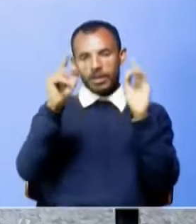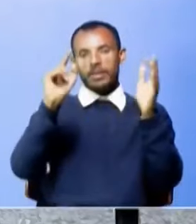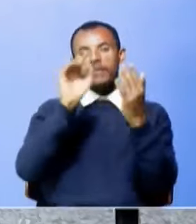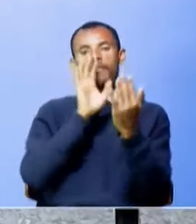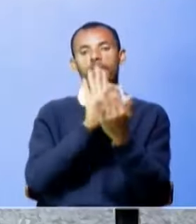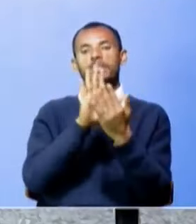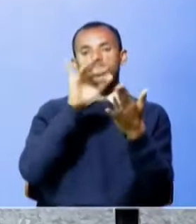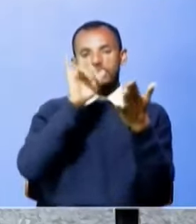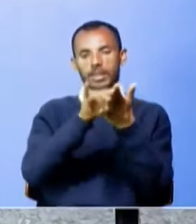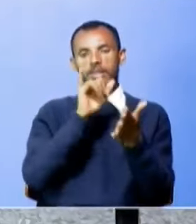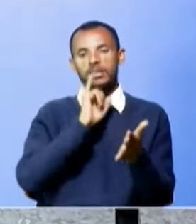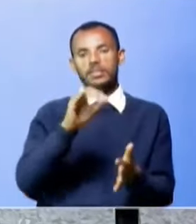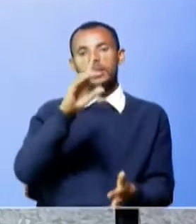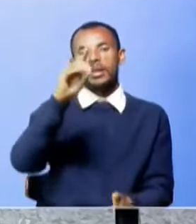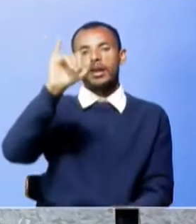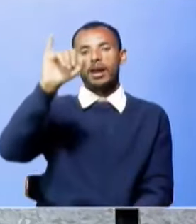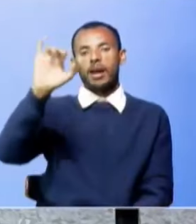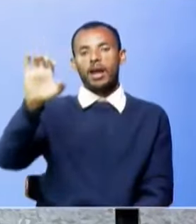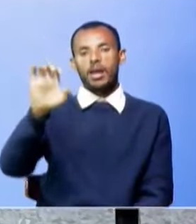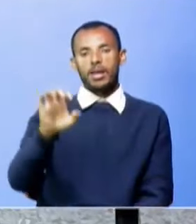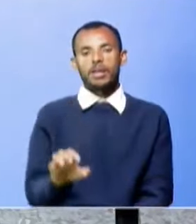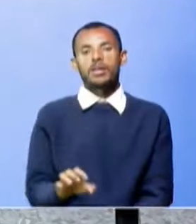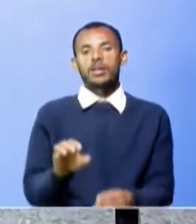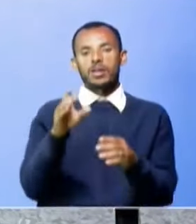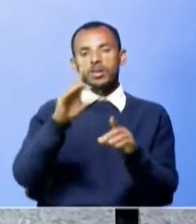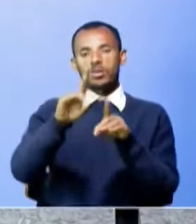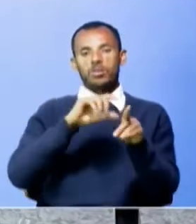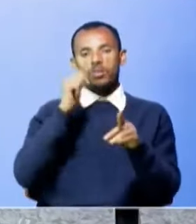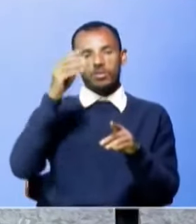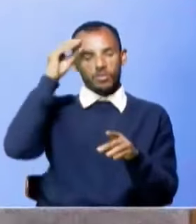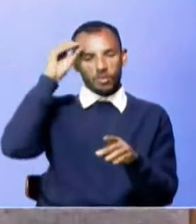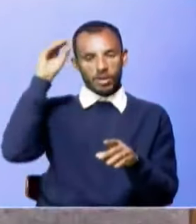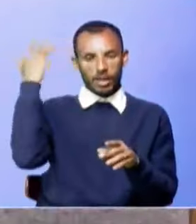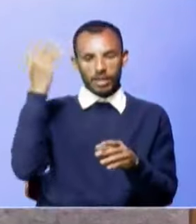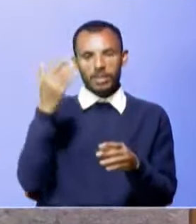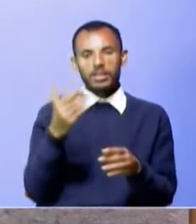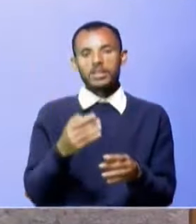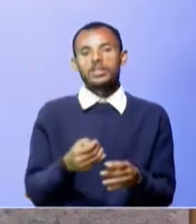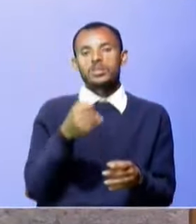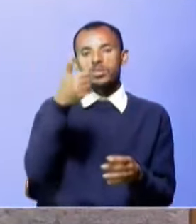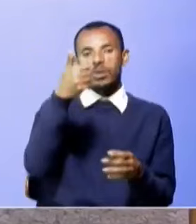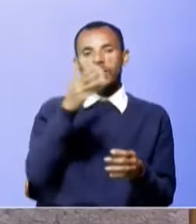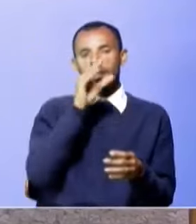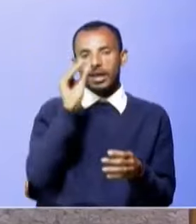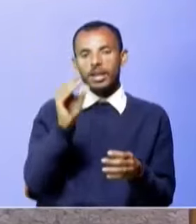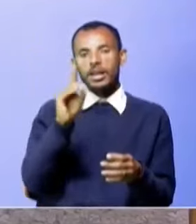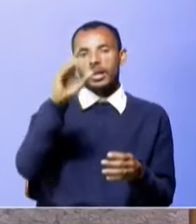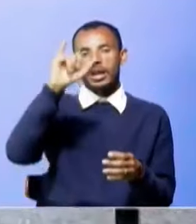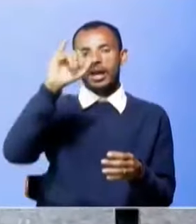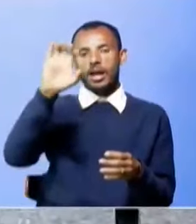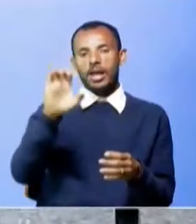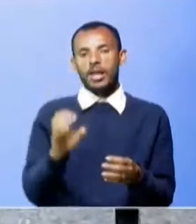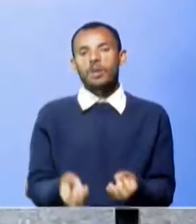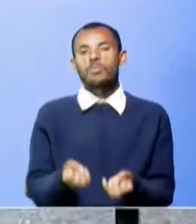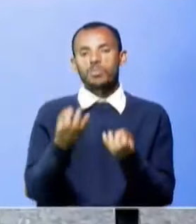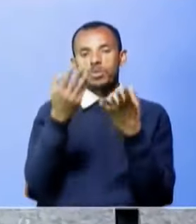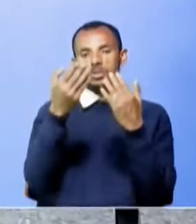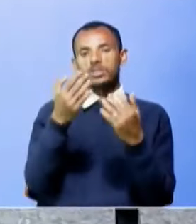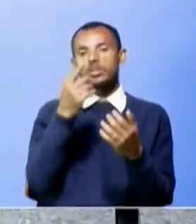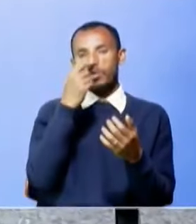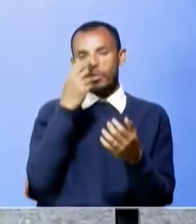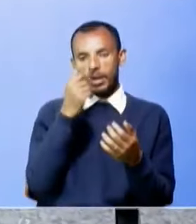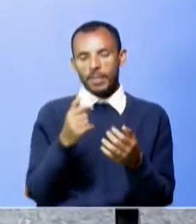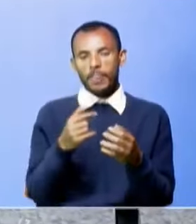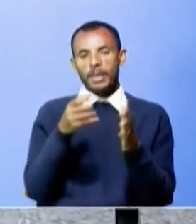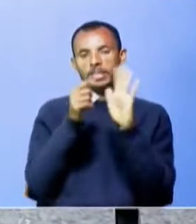So that is a die. Okay, don't forget, tossing a coin and a die are the most common examples that we will be